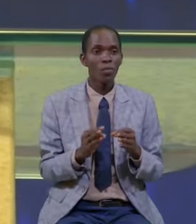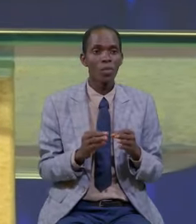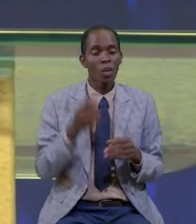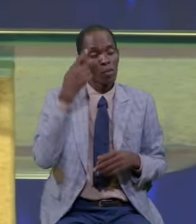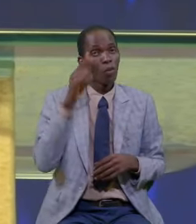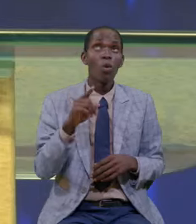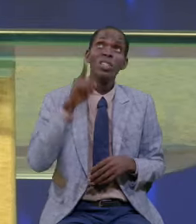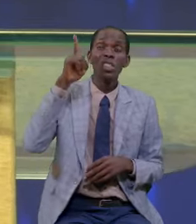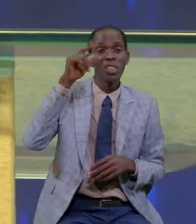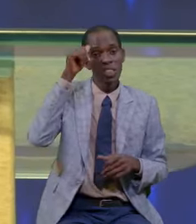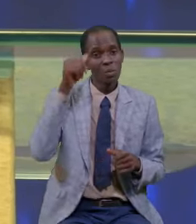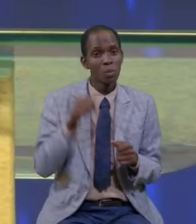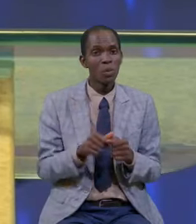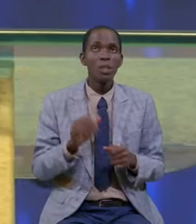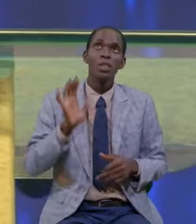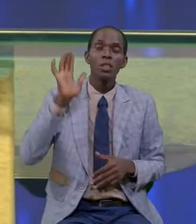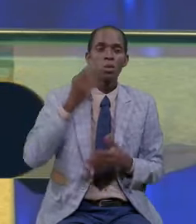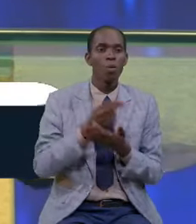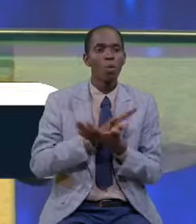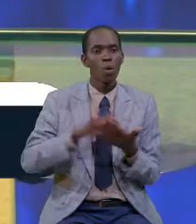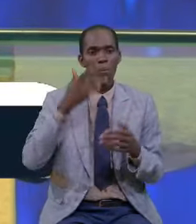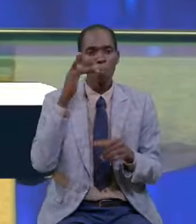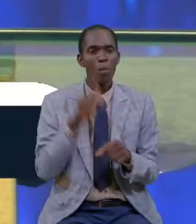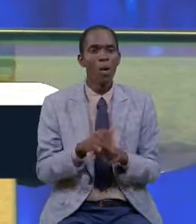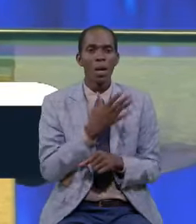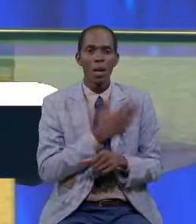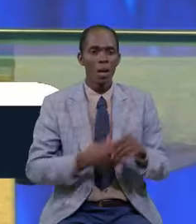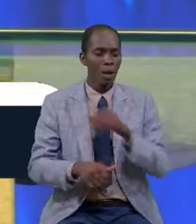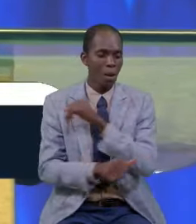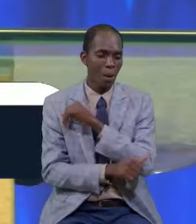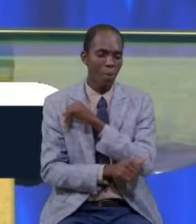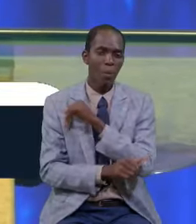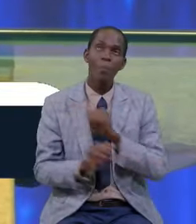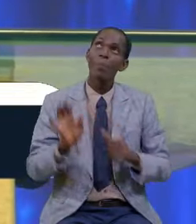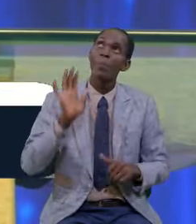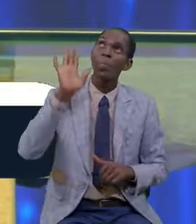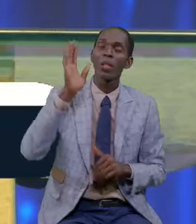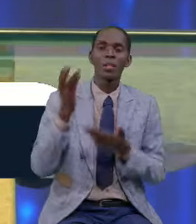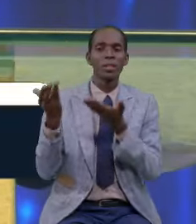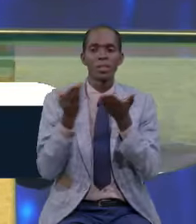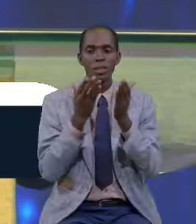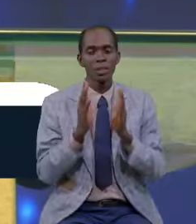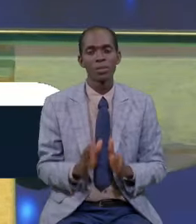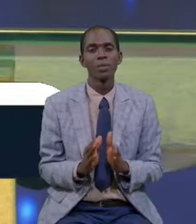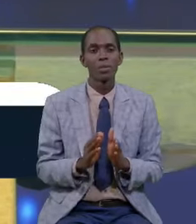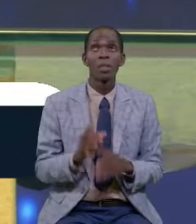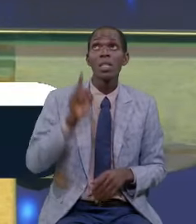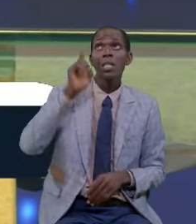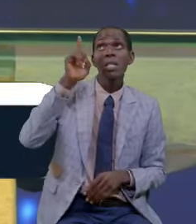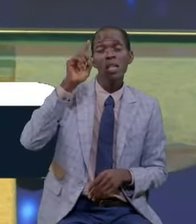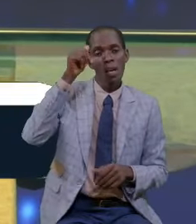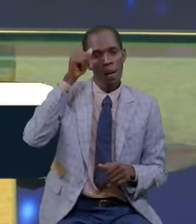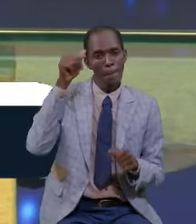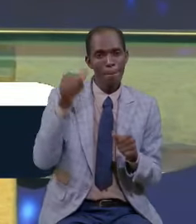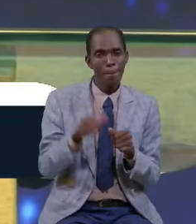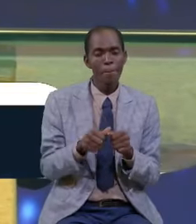holy promise and Abraham a servant he remembered